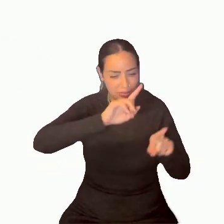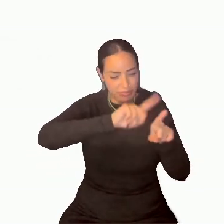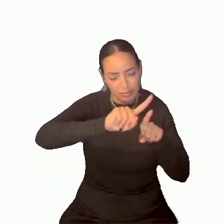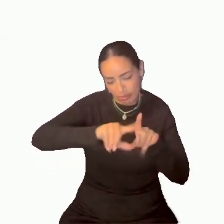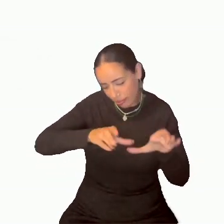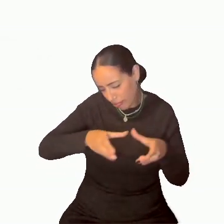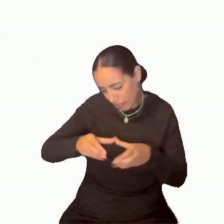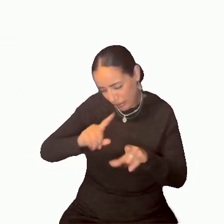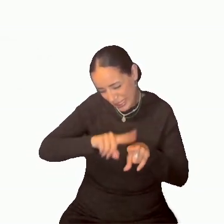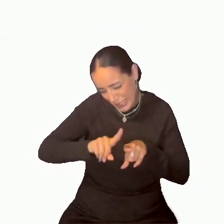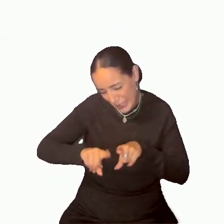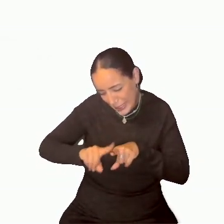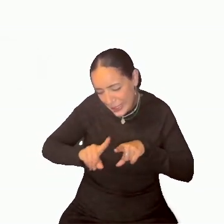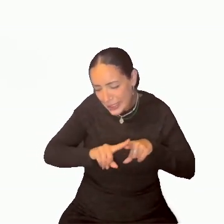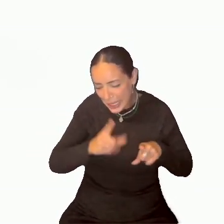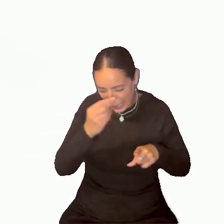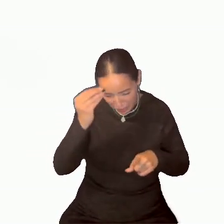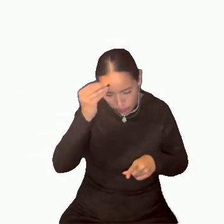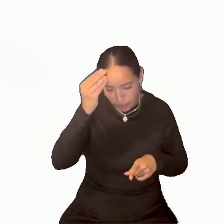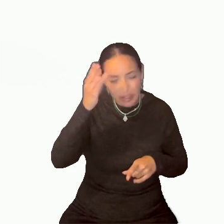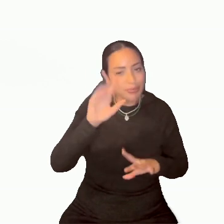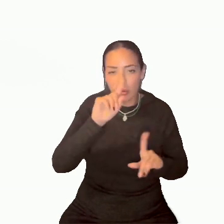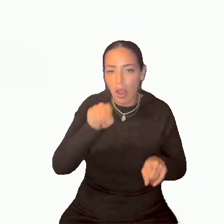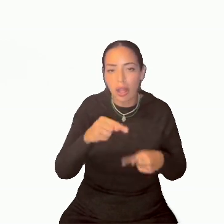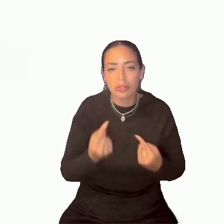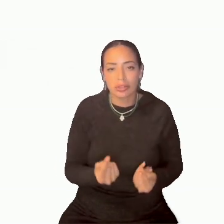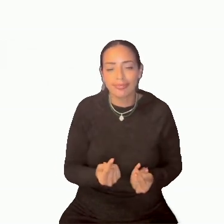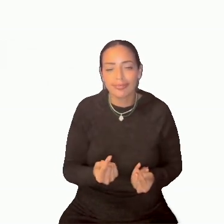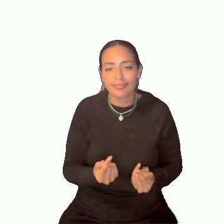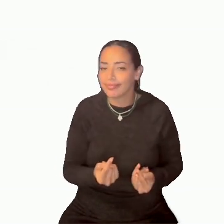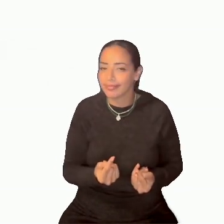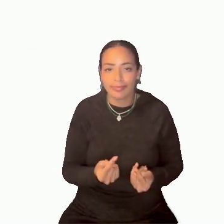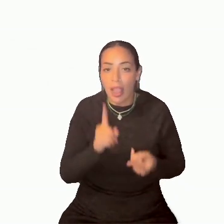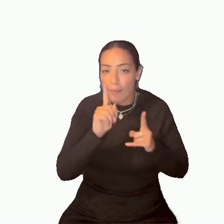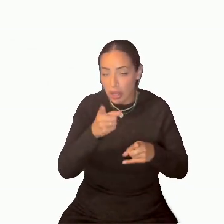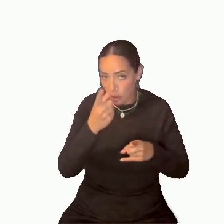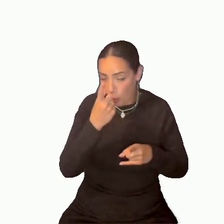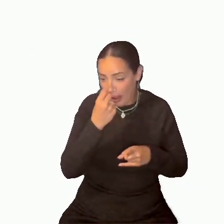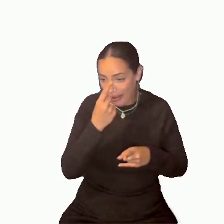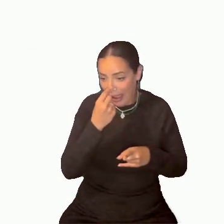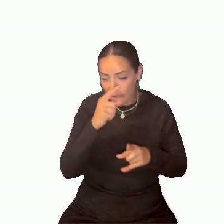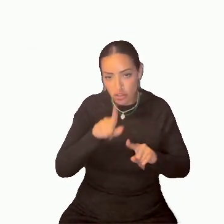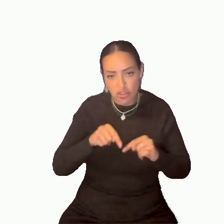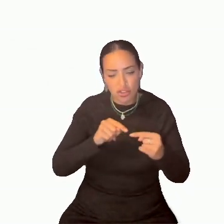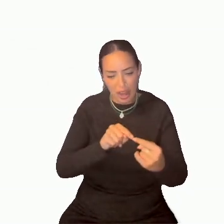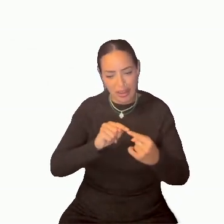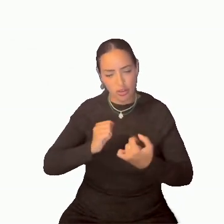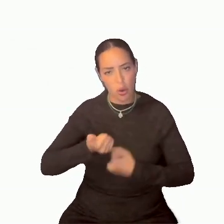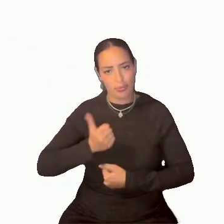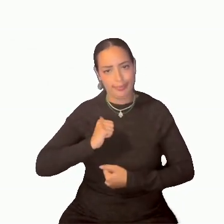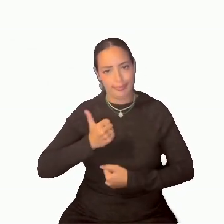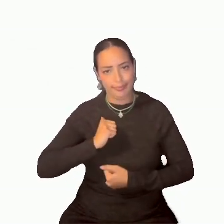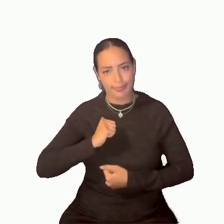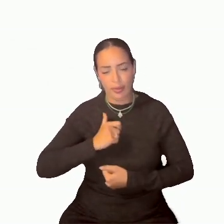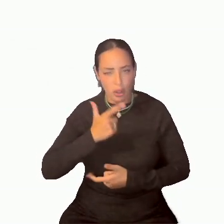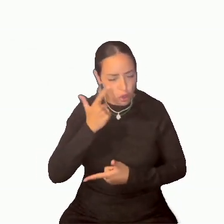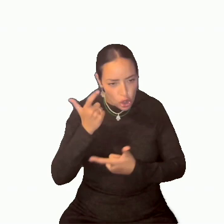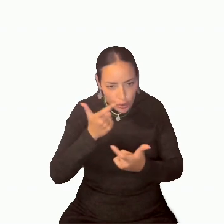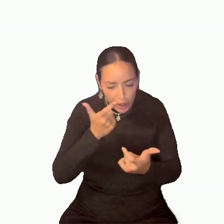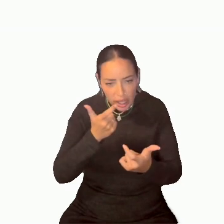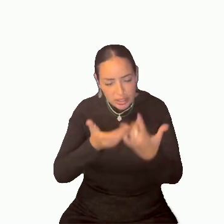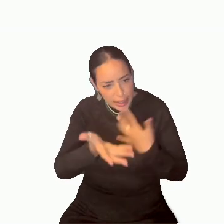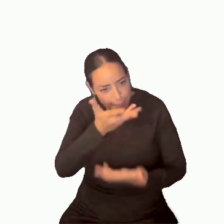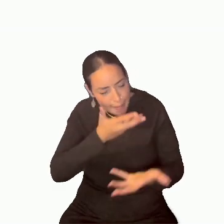encounter, but what we can be proficient in is the commitment to challenge our assumptions, be curious and practice humility.